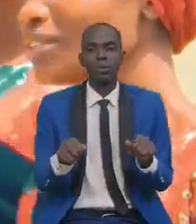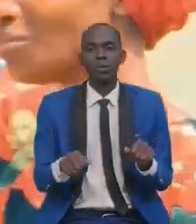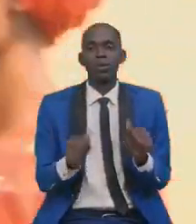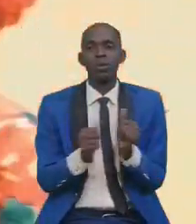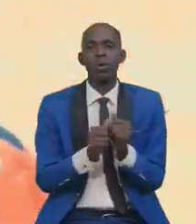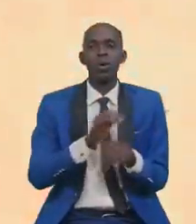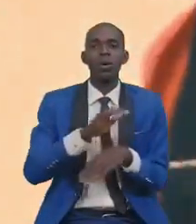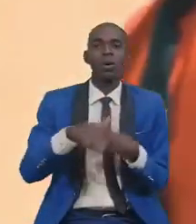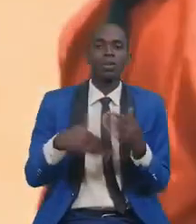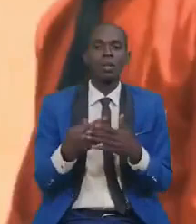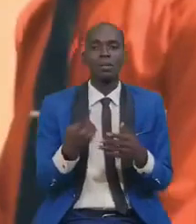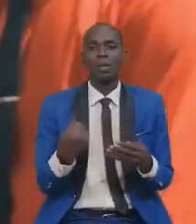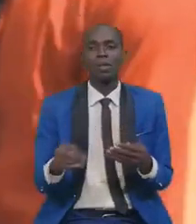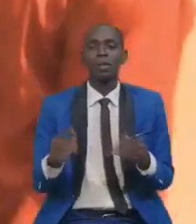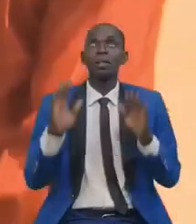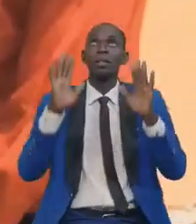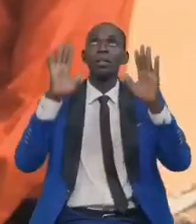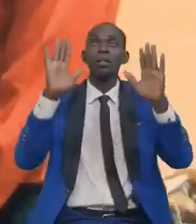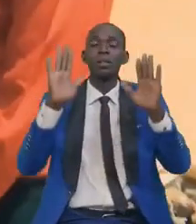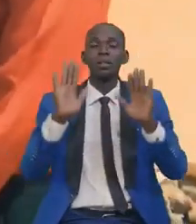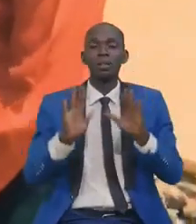With all the many